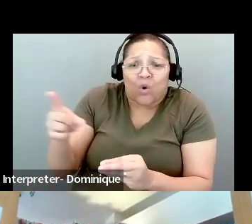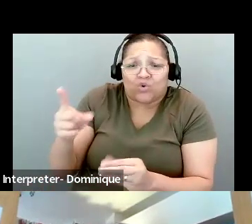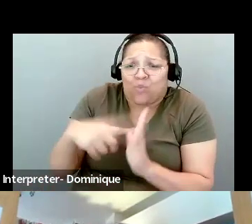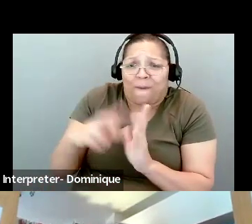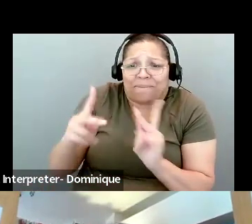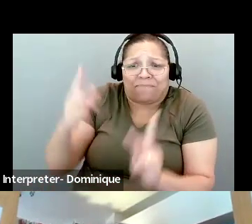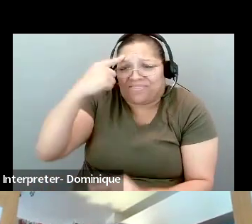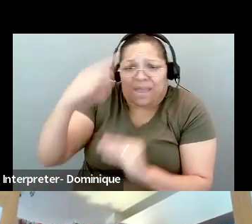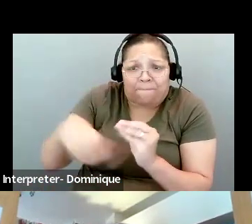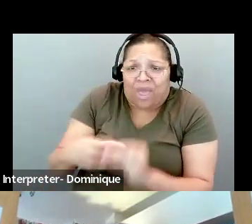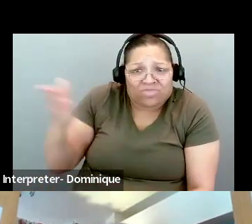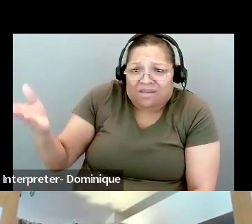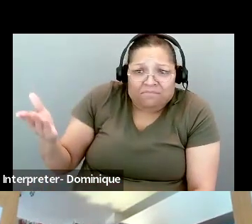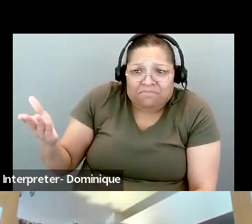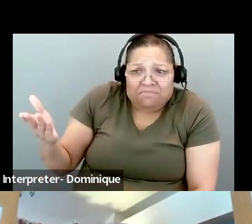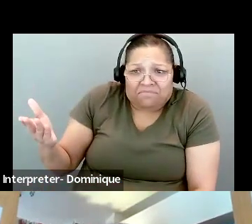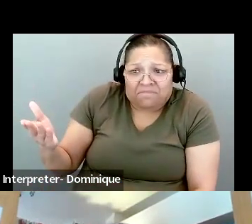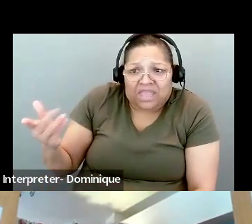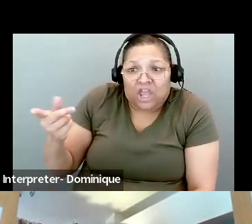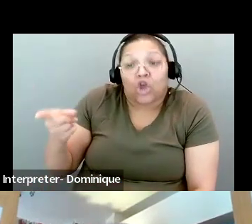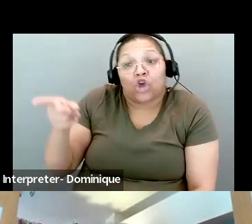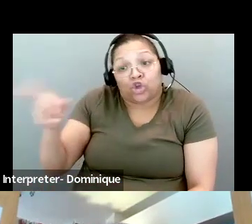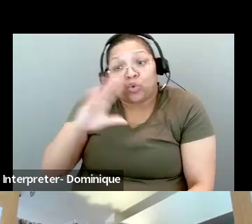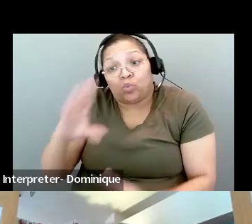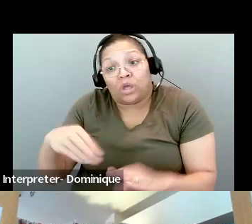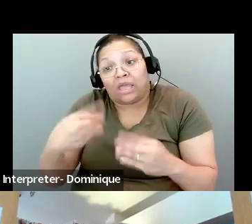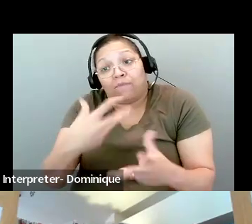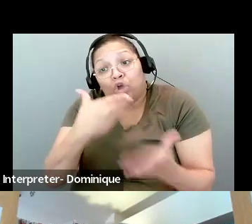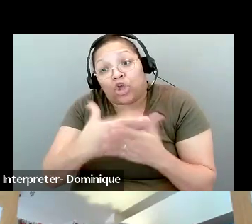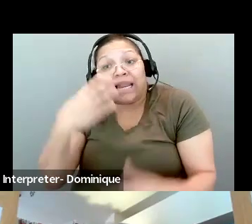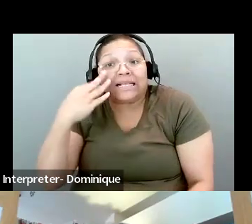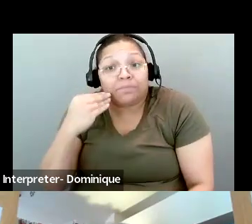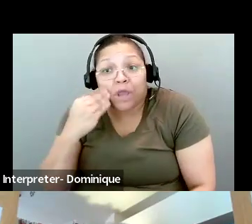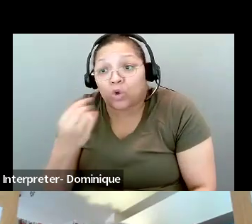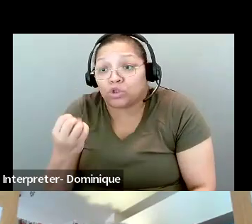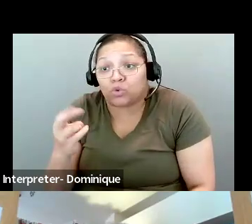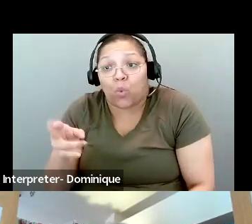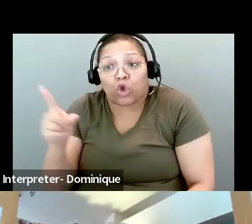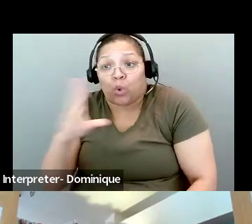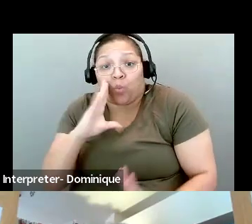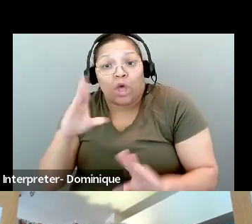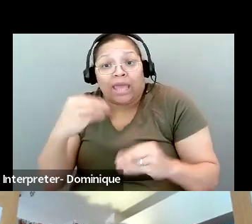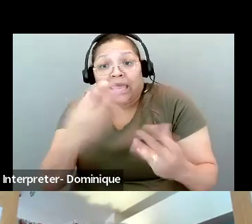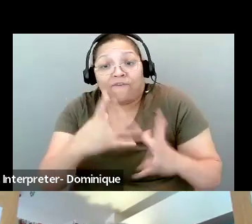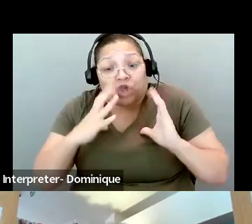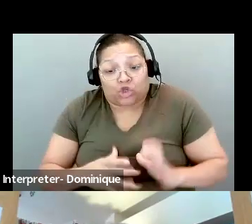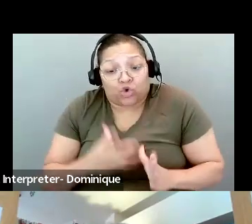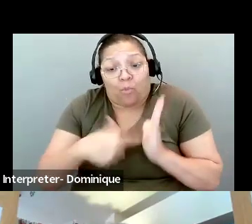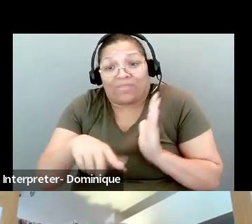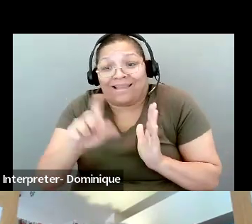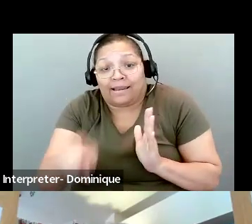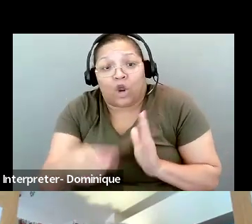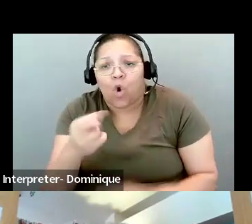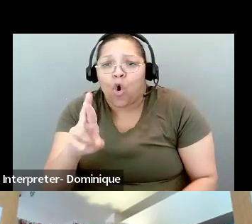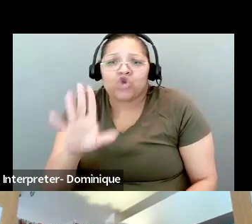they give consumers. Are they going to give consumers a good experience? Or are they going to give consumers what they need? Or are we going to have